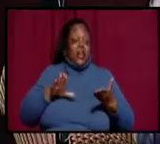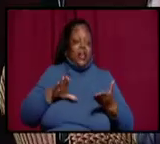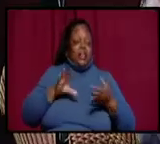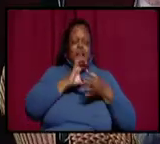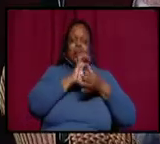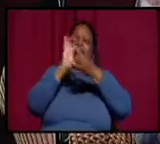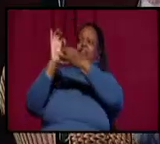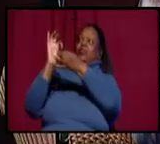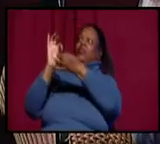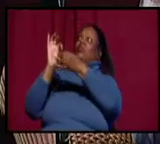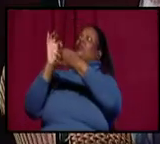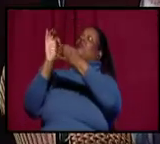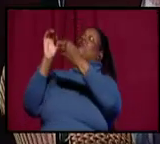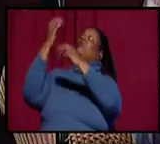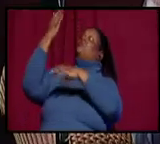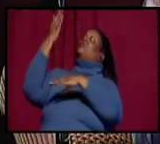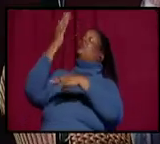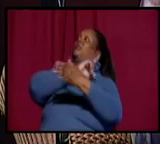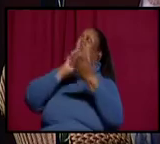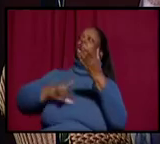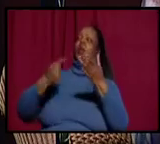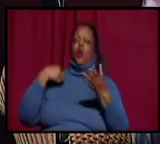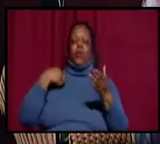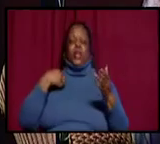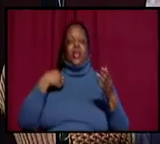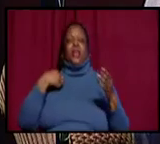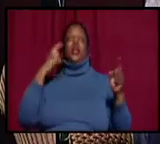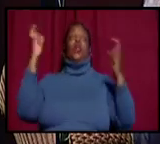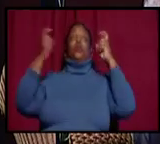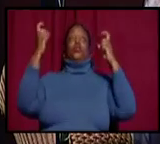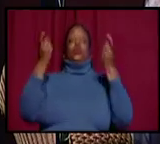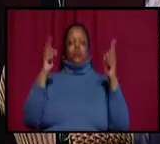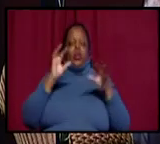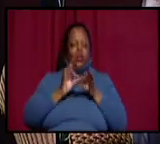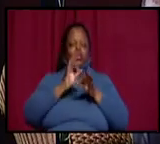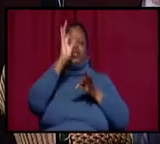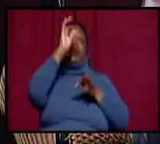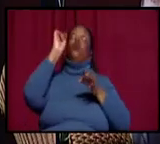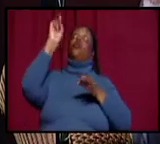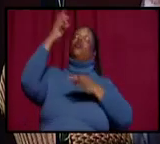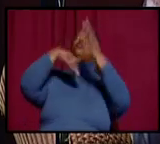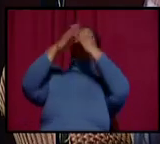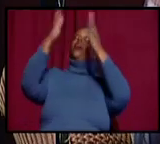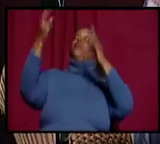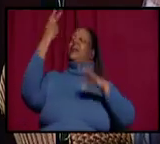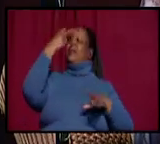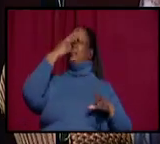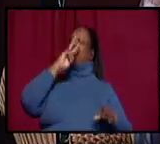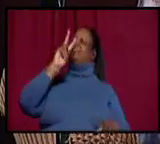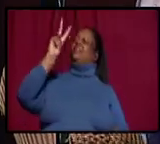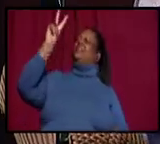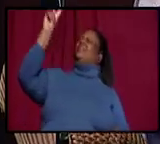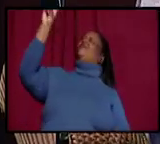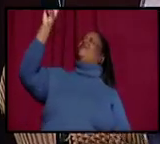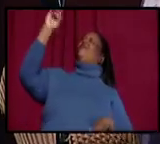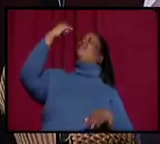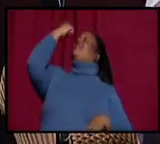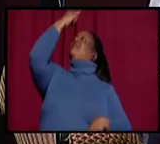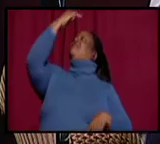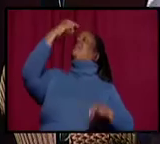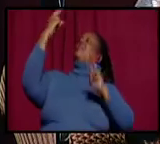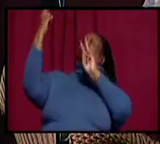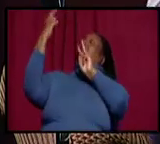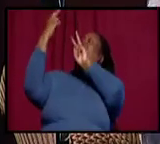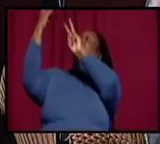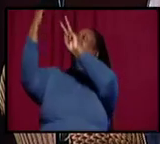the Lord. We can rejoice when a soul has gone to heaven and seeing the Lord face to face. And so we give God the